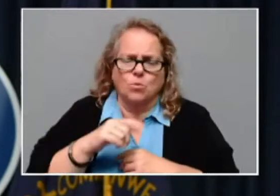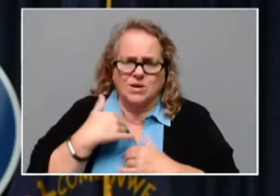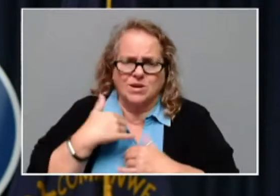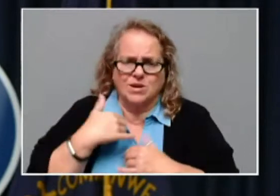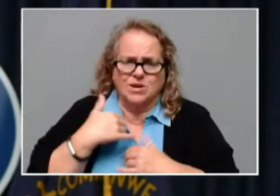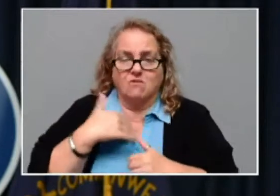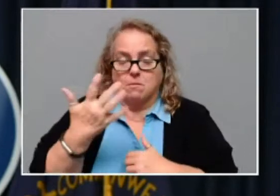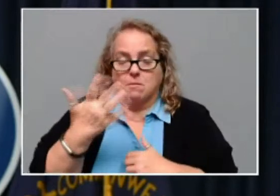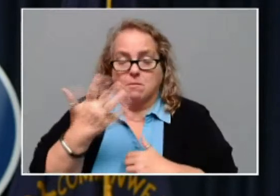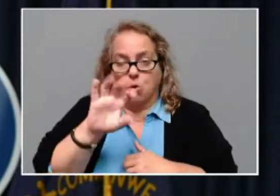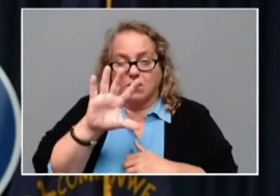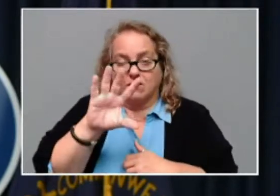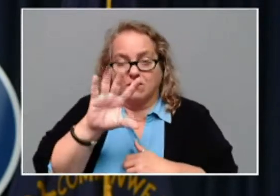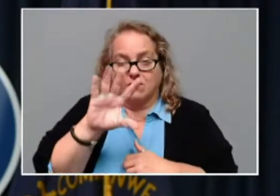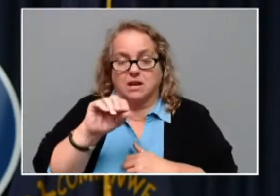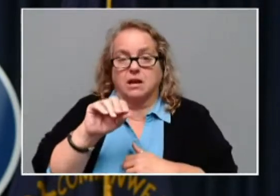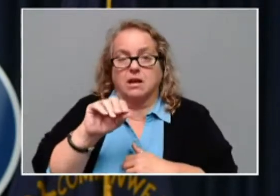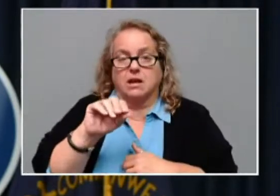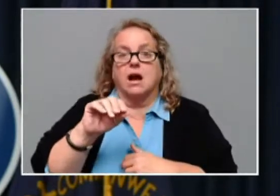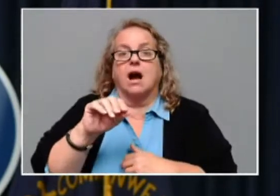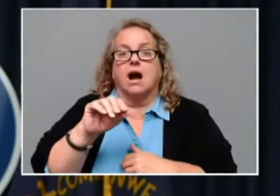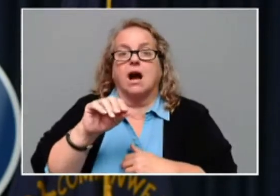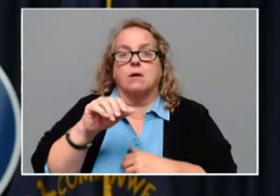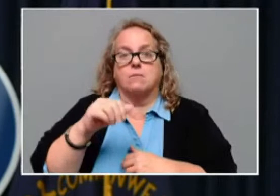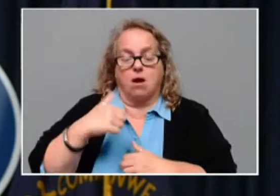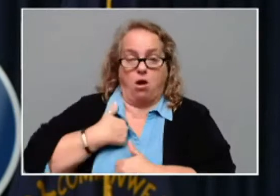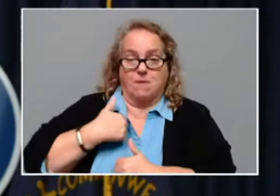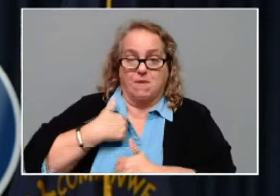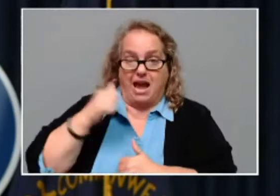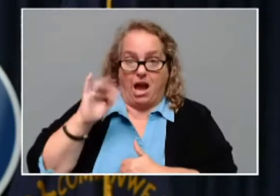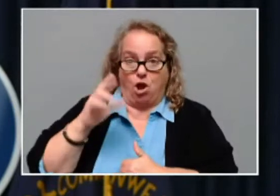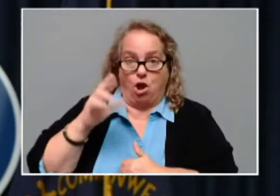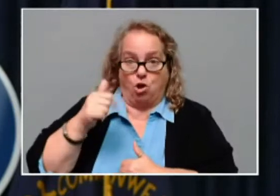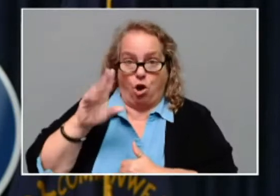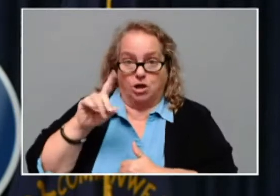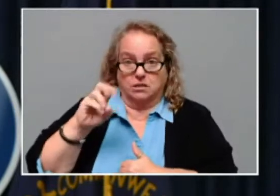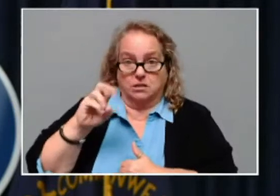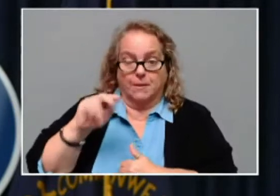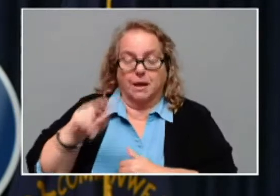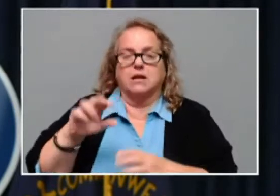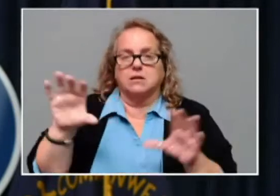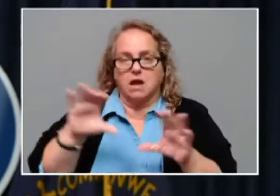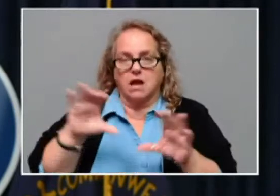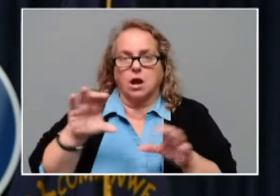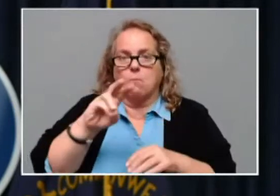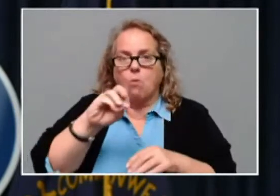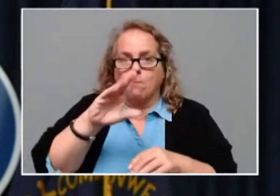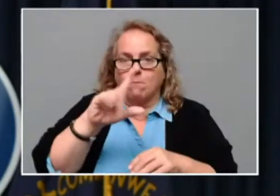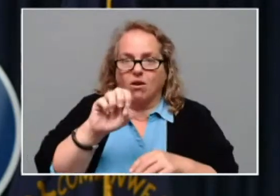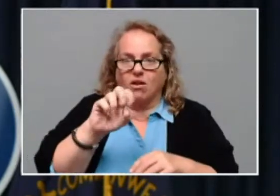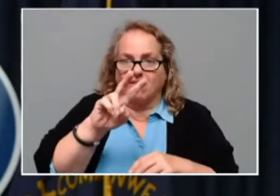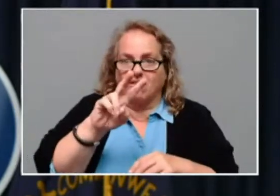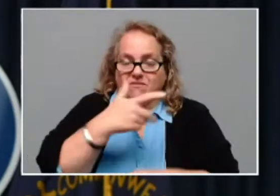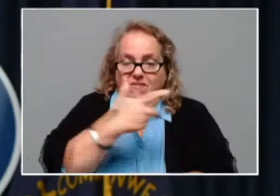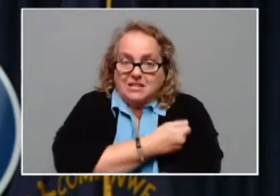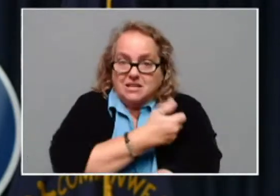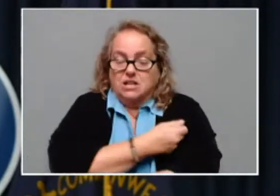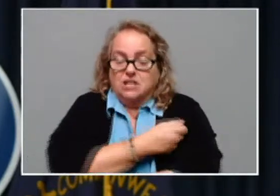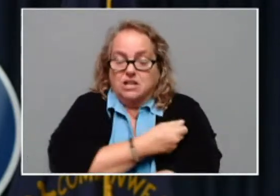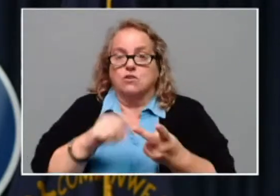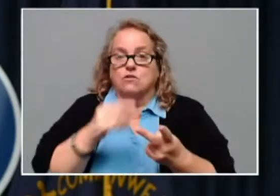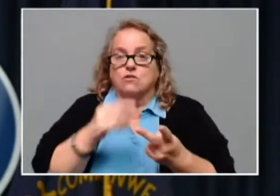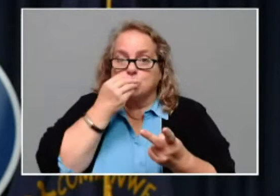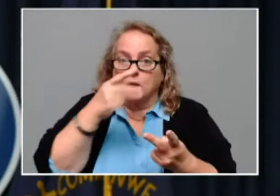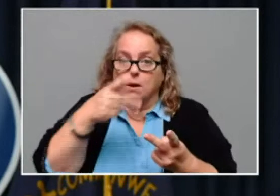helping augment our hospitals, provide mobile vaccinations, and help with our food pantry mission. This video highlights just one of the